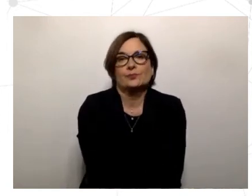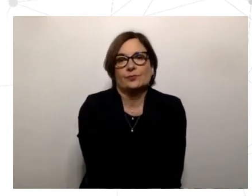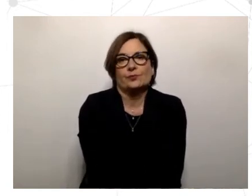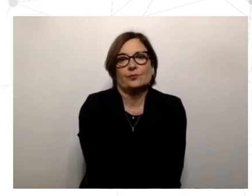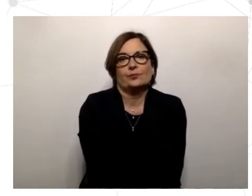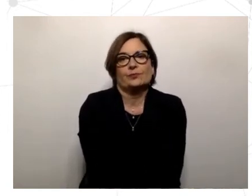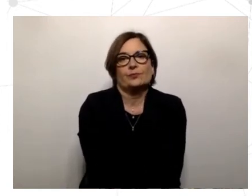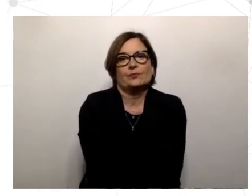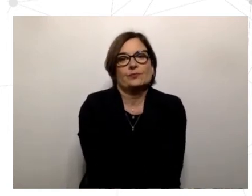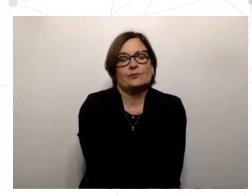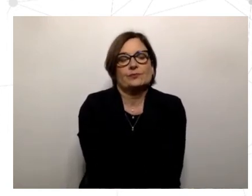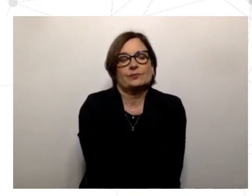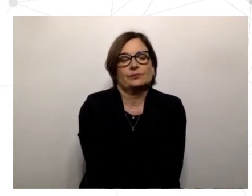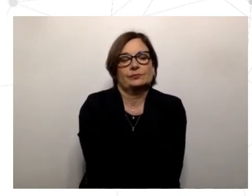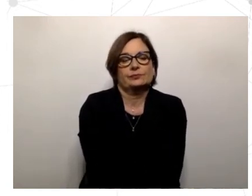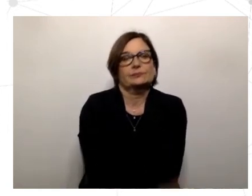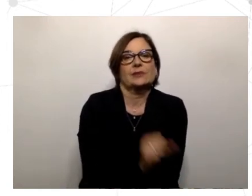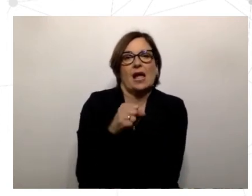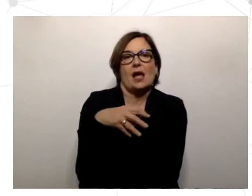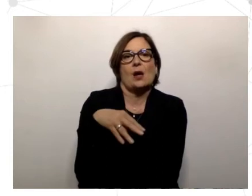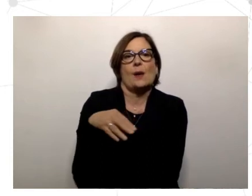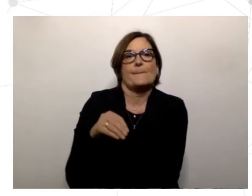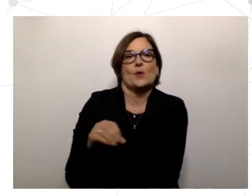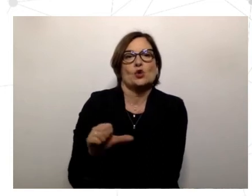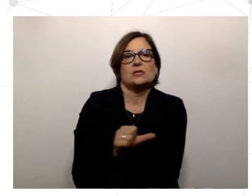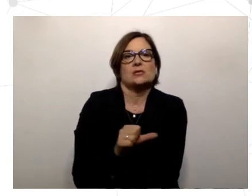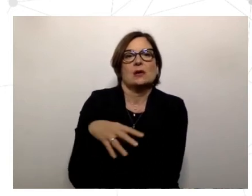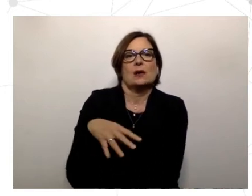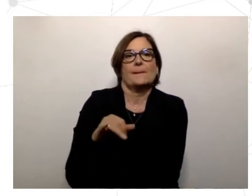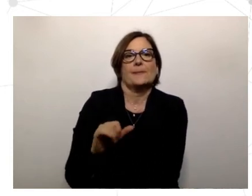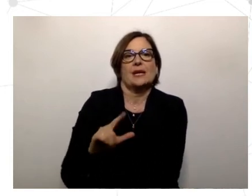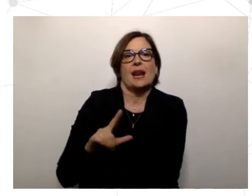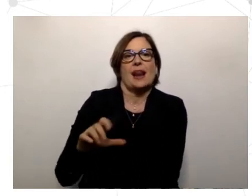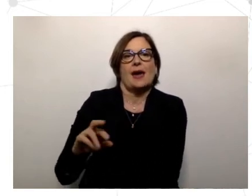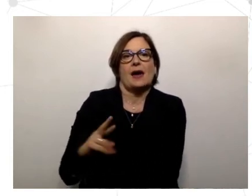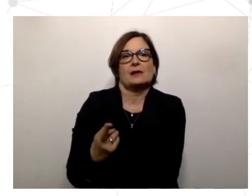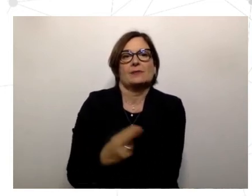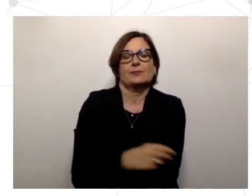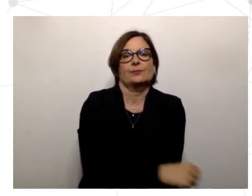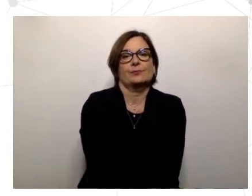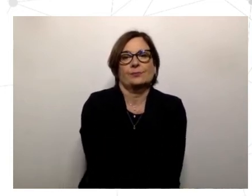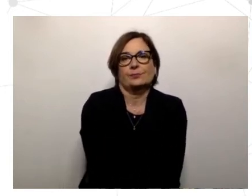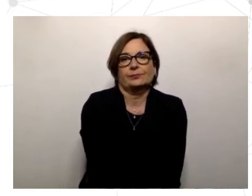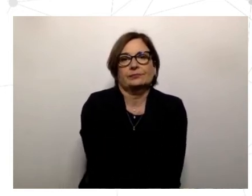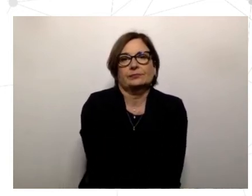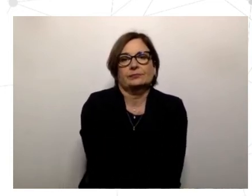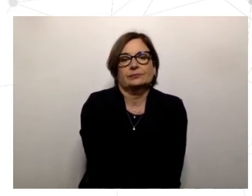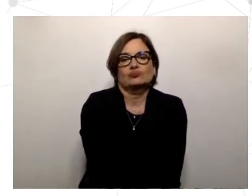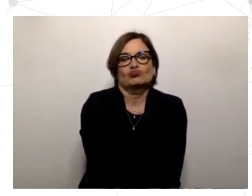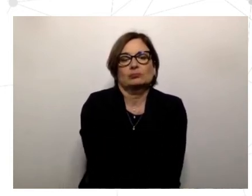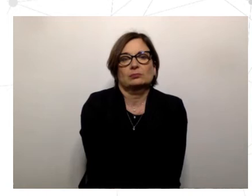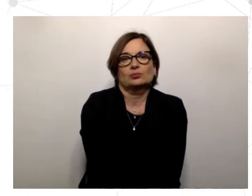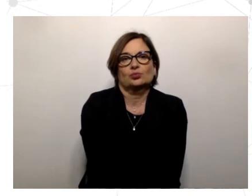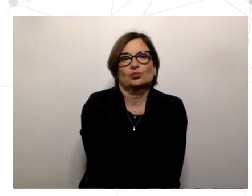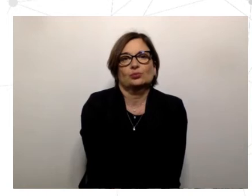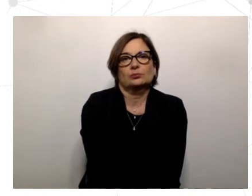Bose frames, for example, are the type of headphones that people really enjoy using. They look